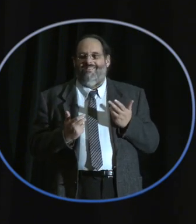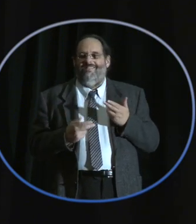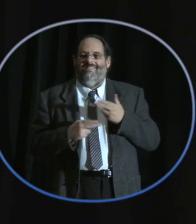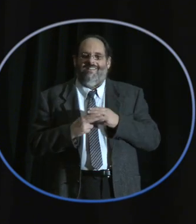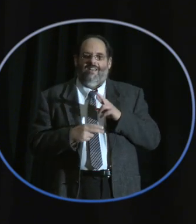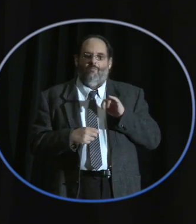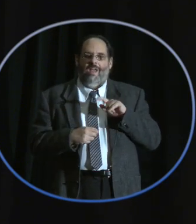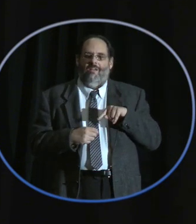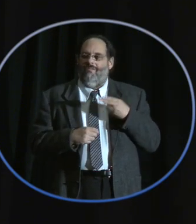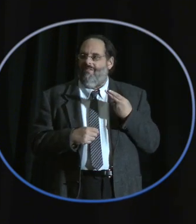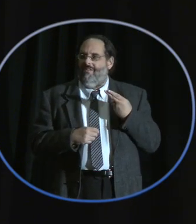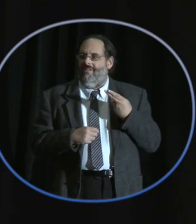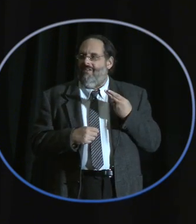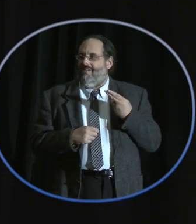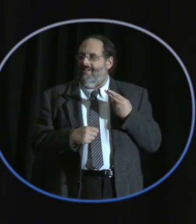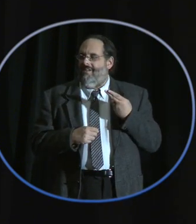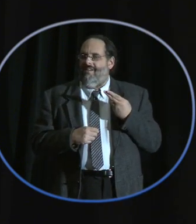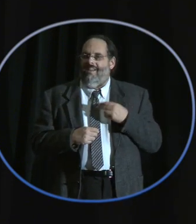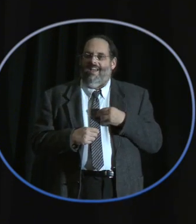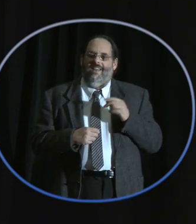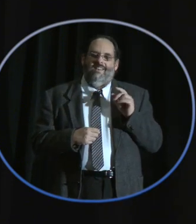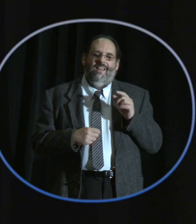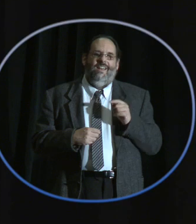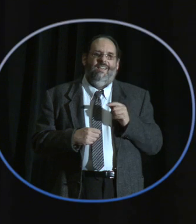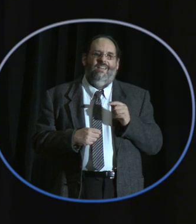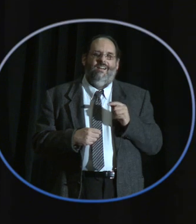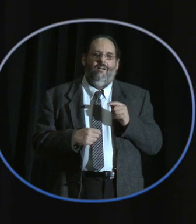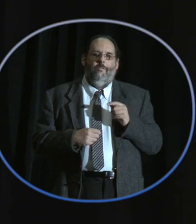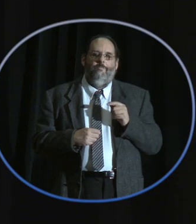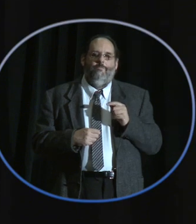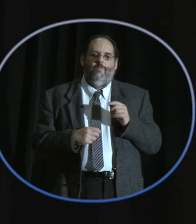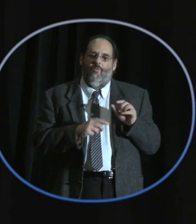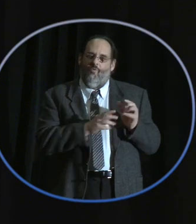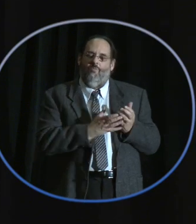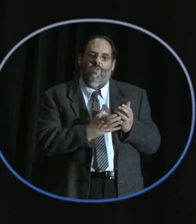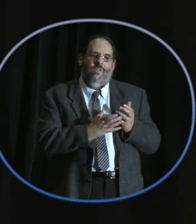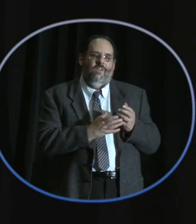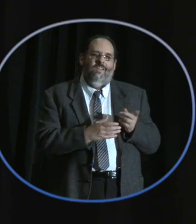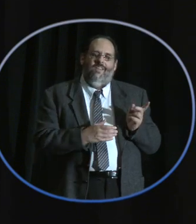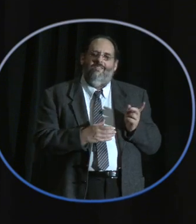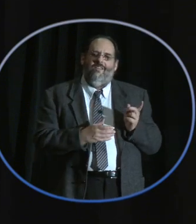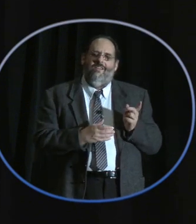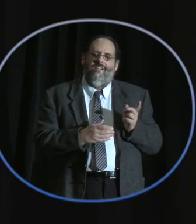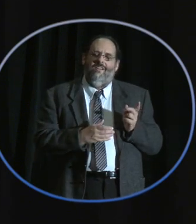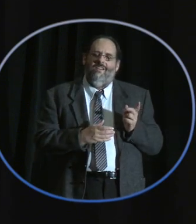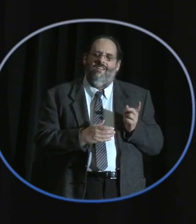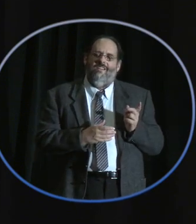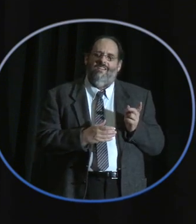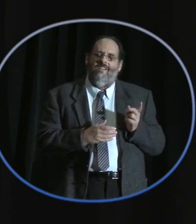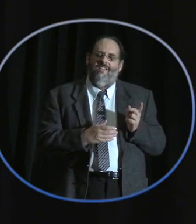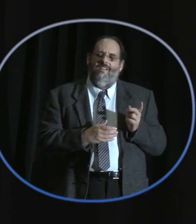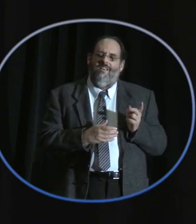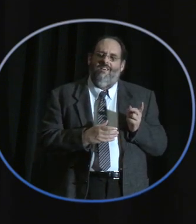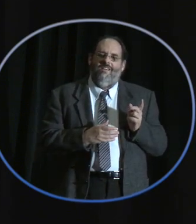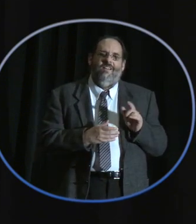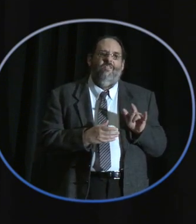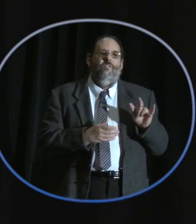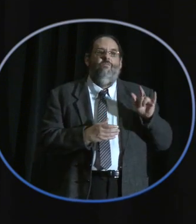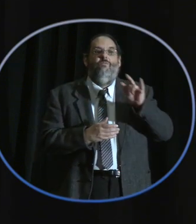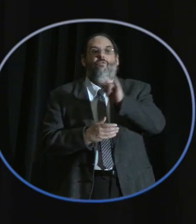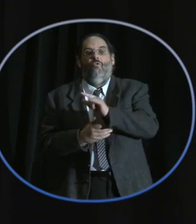is Ralph. Ralph and a tiny group have, Lynn, they have landed in